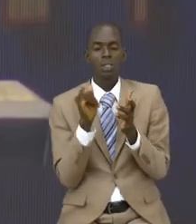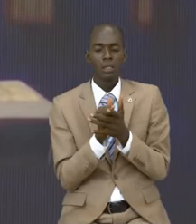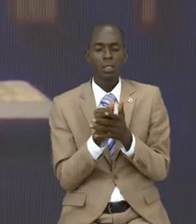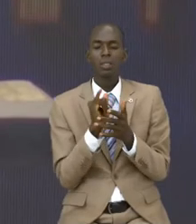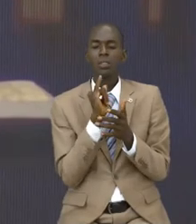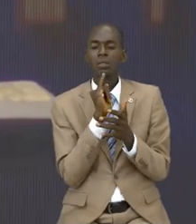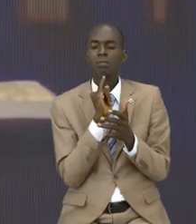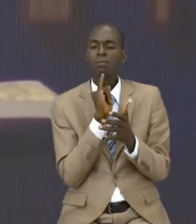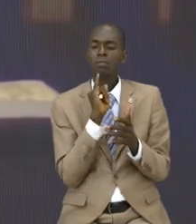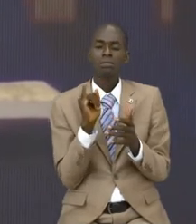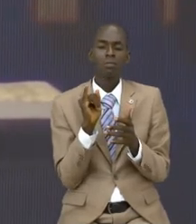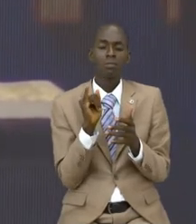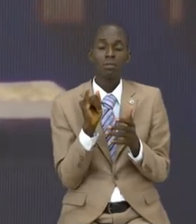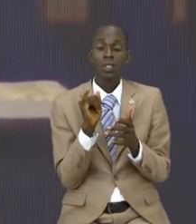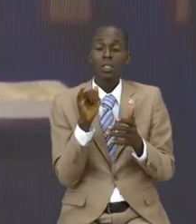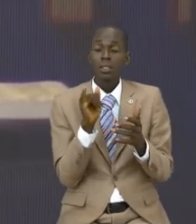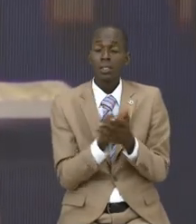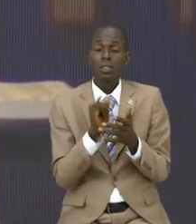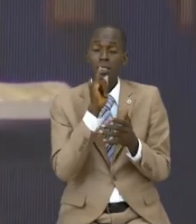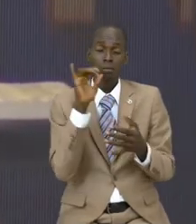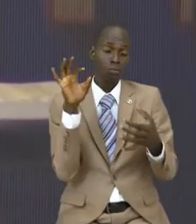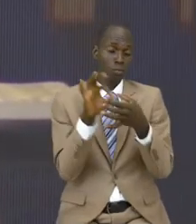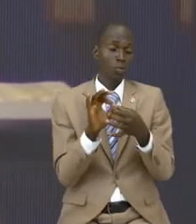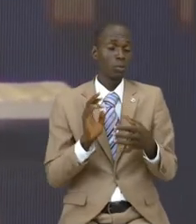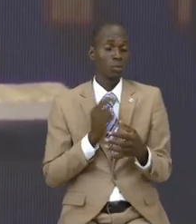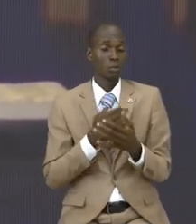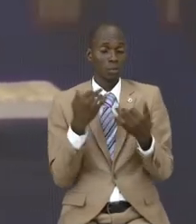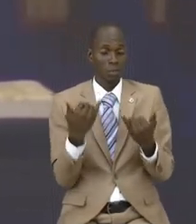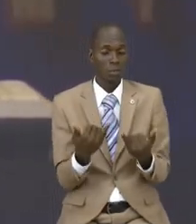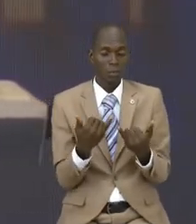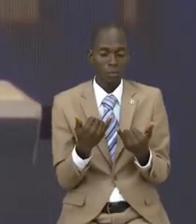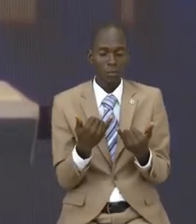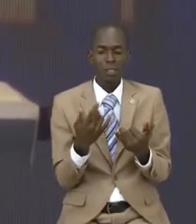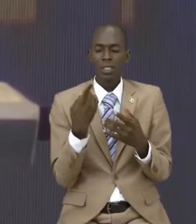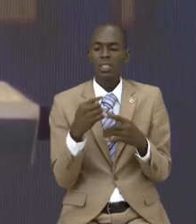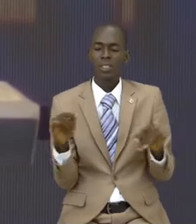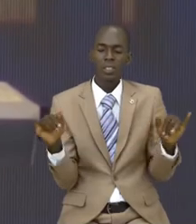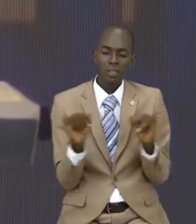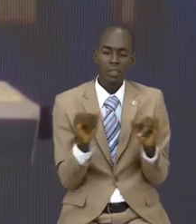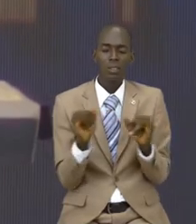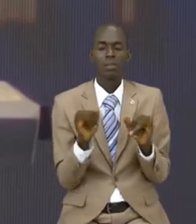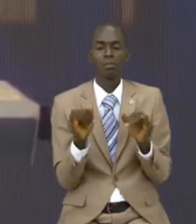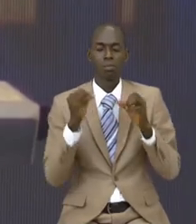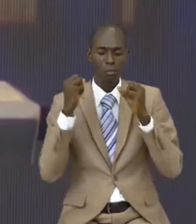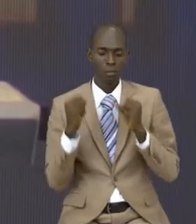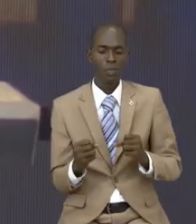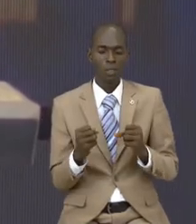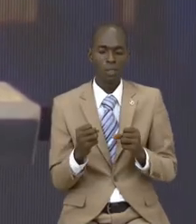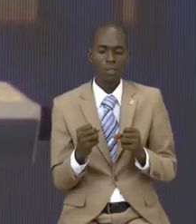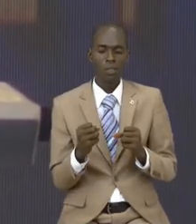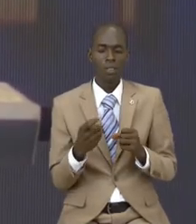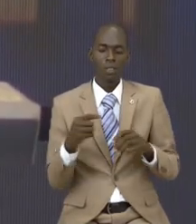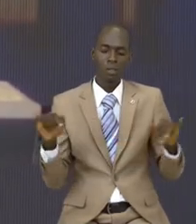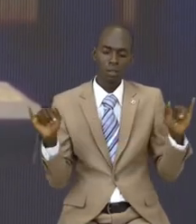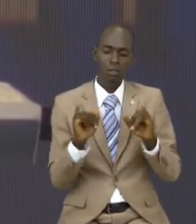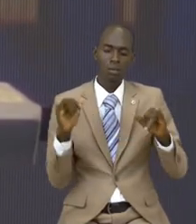participated, the same lifting power, the same unction, the same